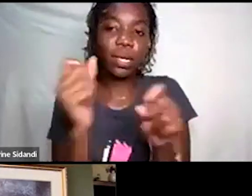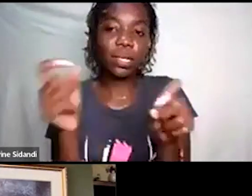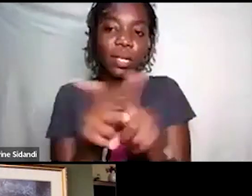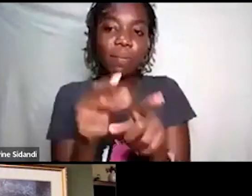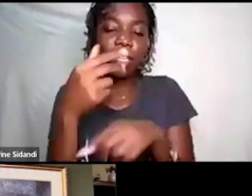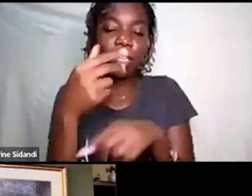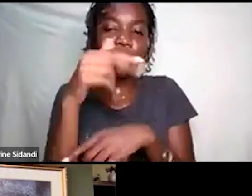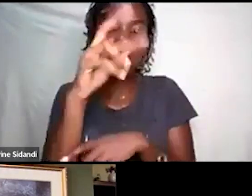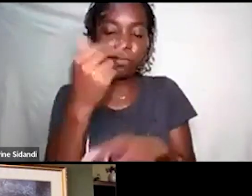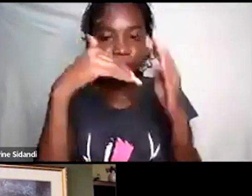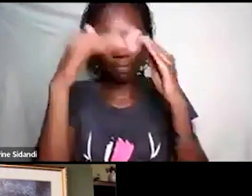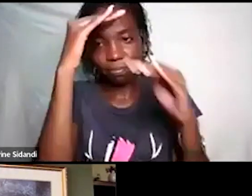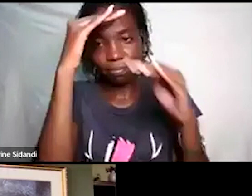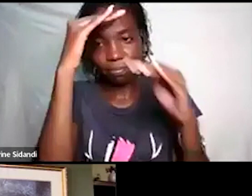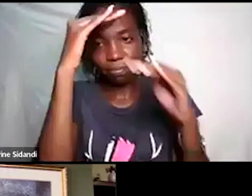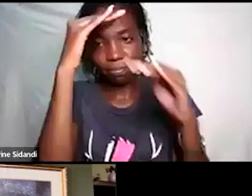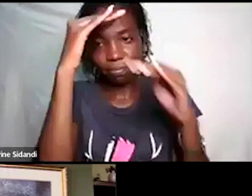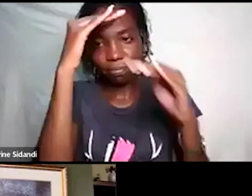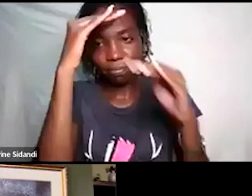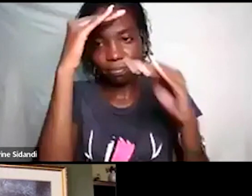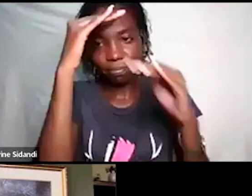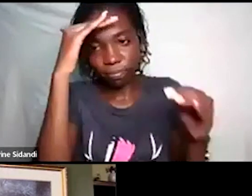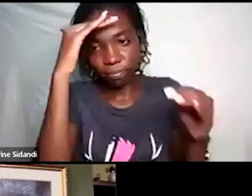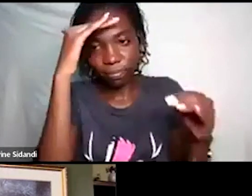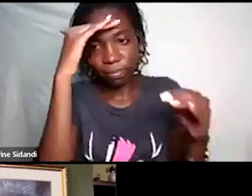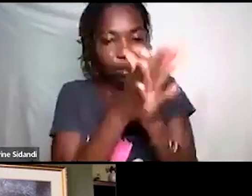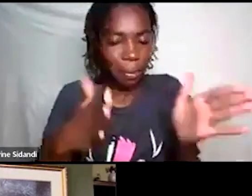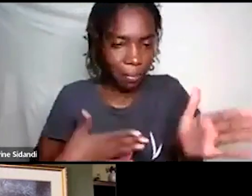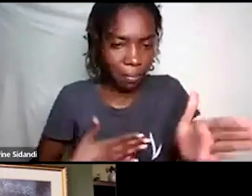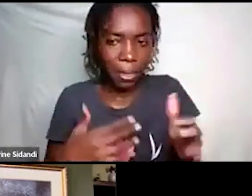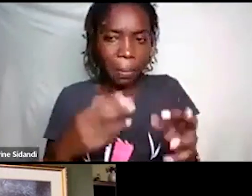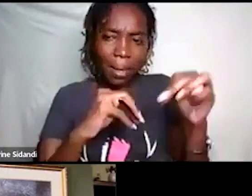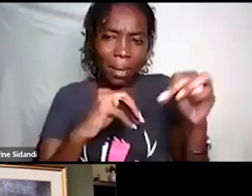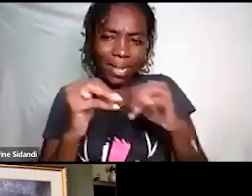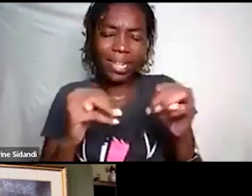I've had to manage sexual harassment cases